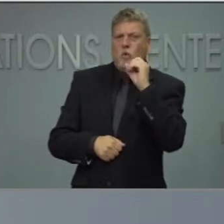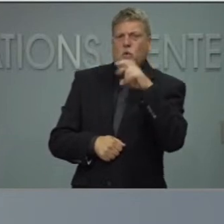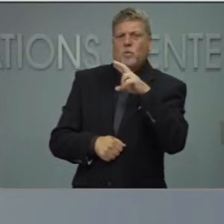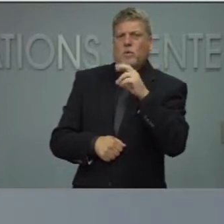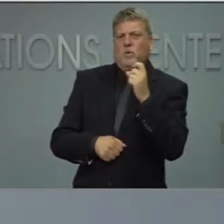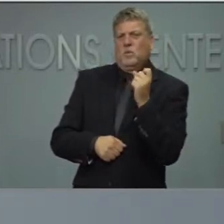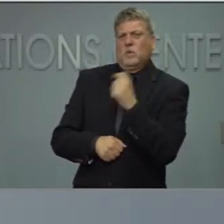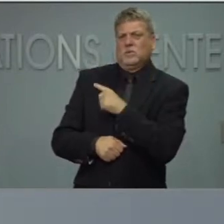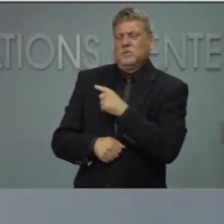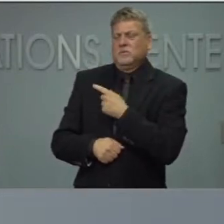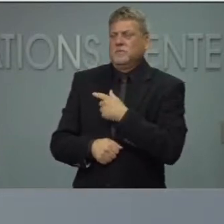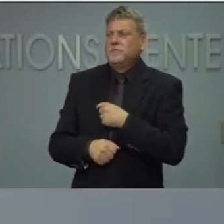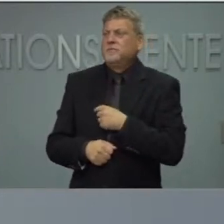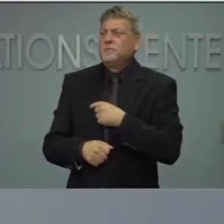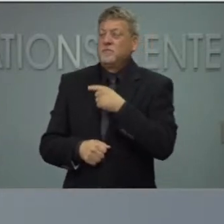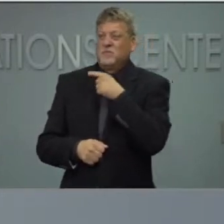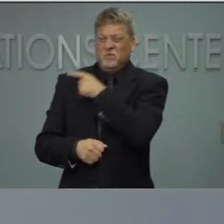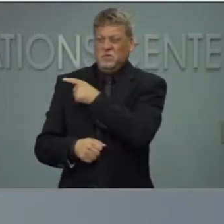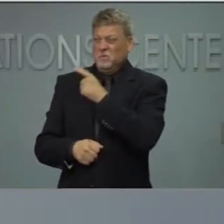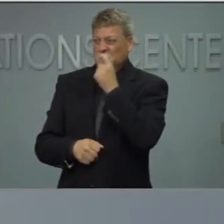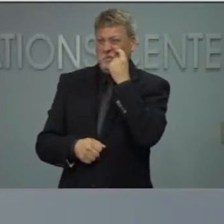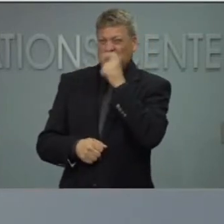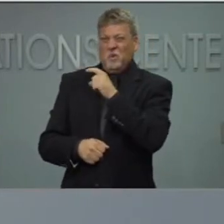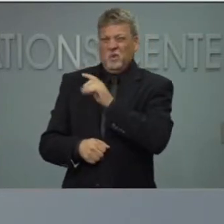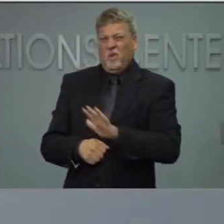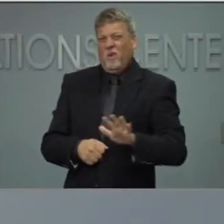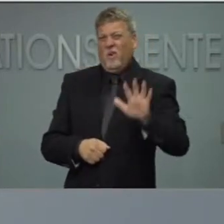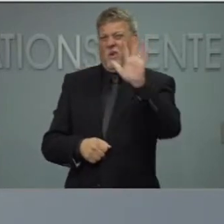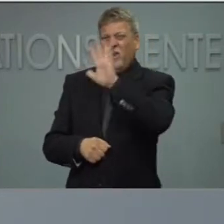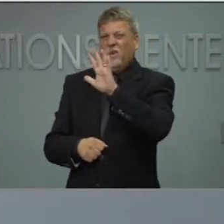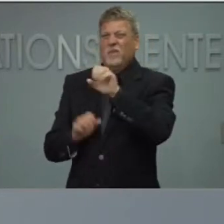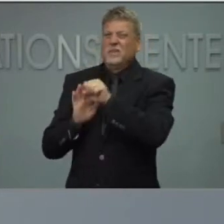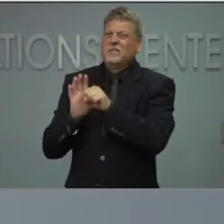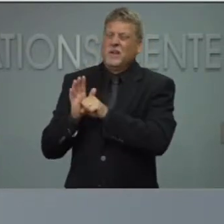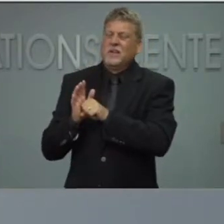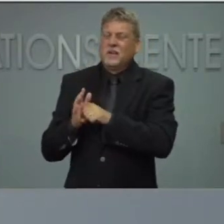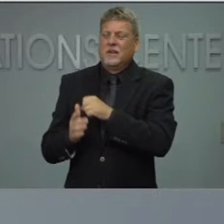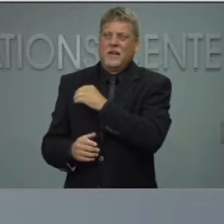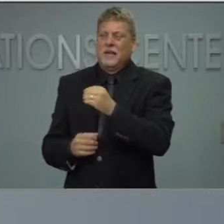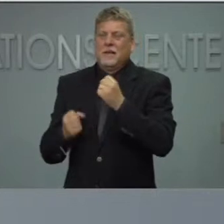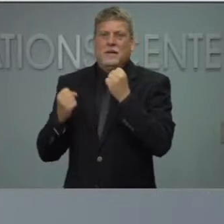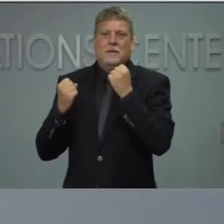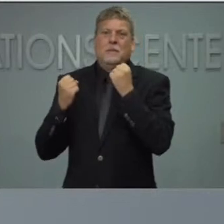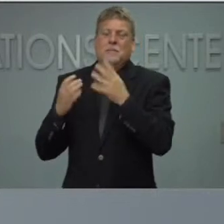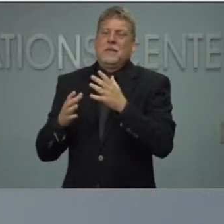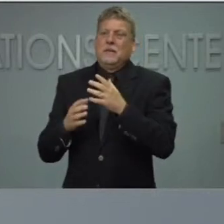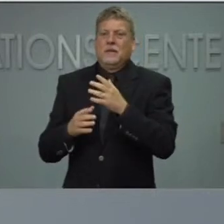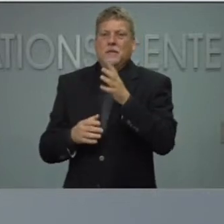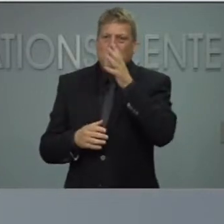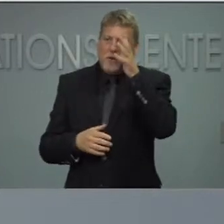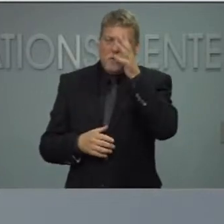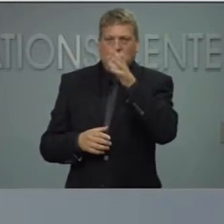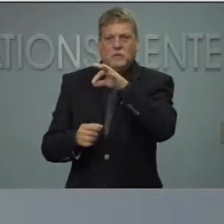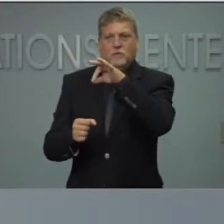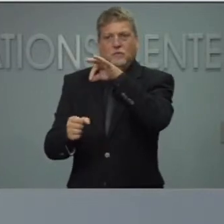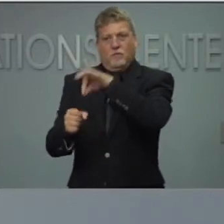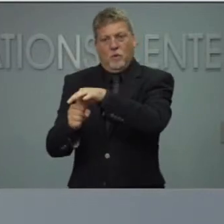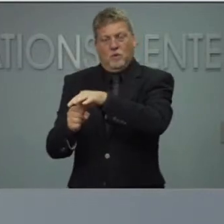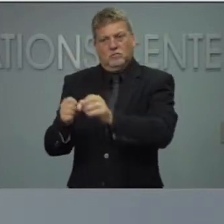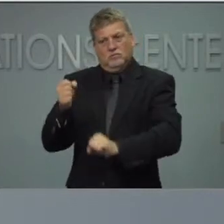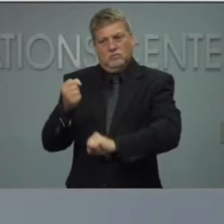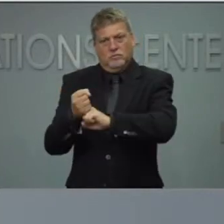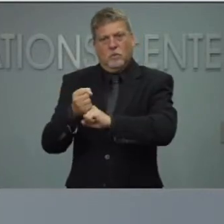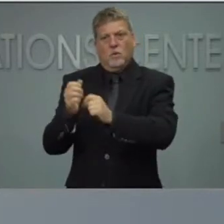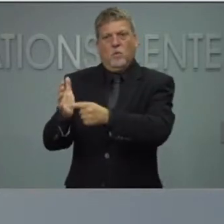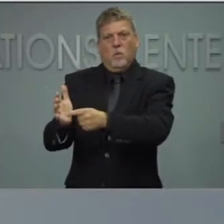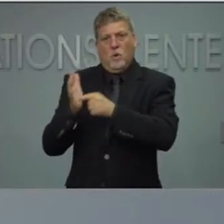state, there are parents who, see their school boards voting to make masks mandatory, and they feel like that choice has maybe